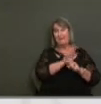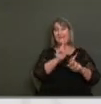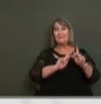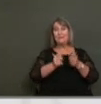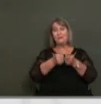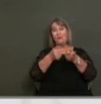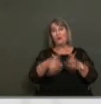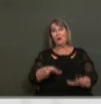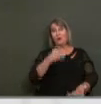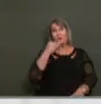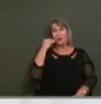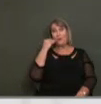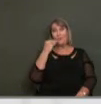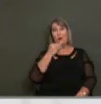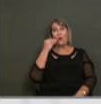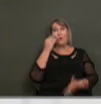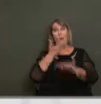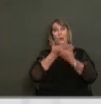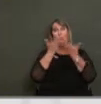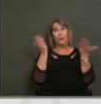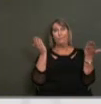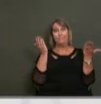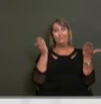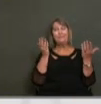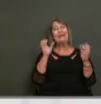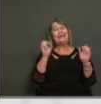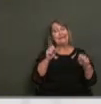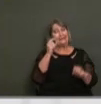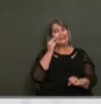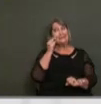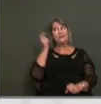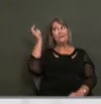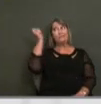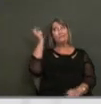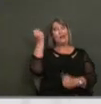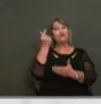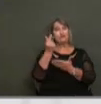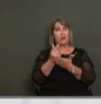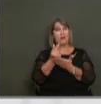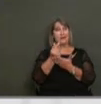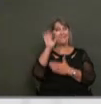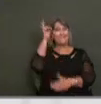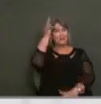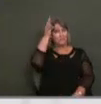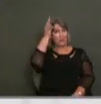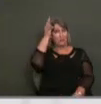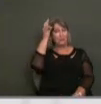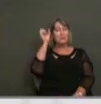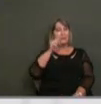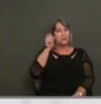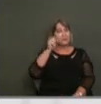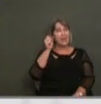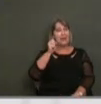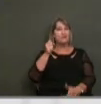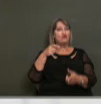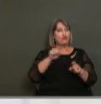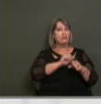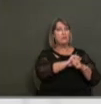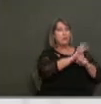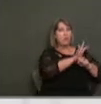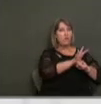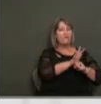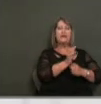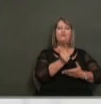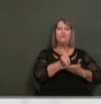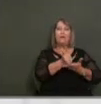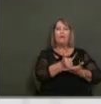homelessness. So we received some federal grants from the government during the pandemic to address some of the needs